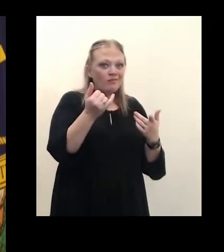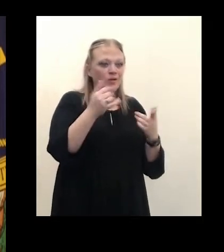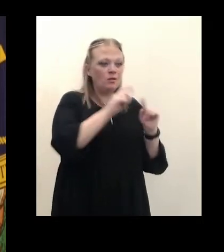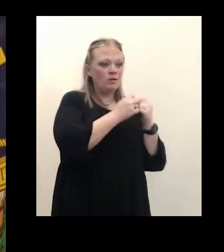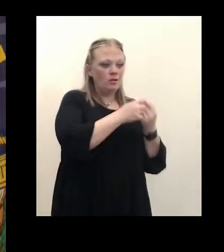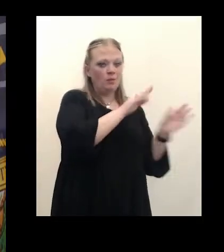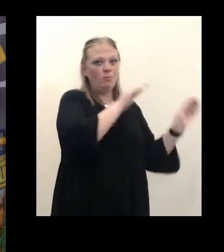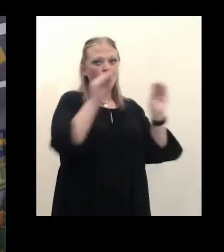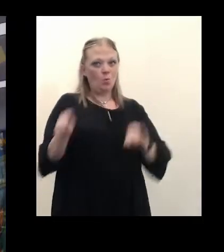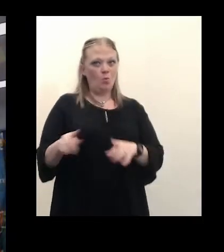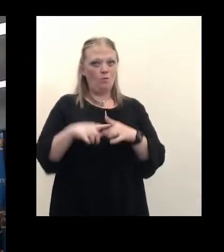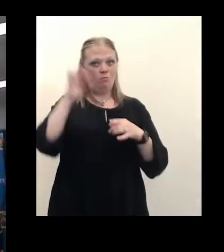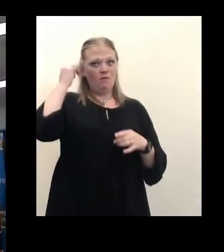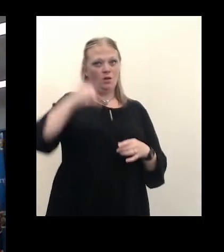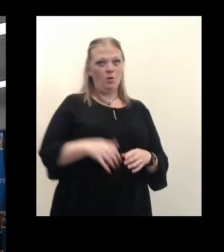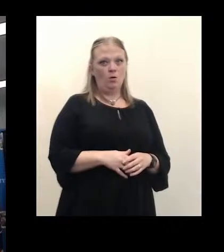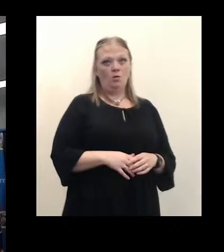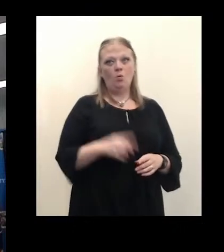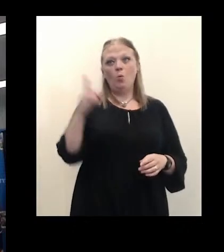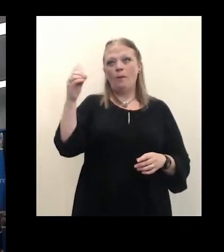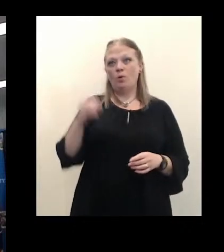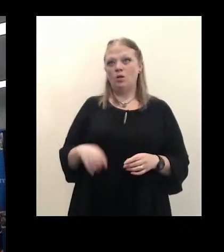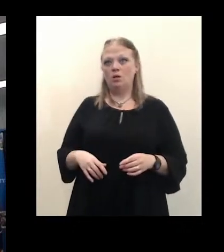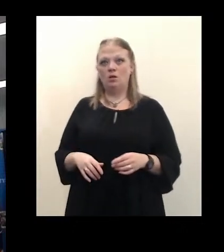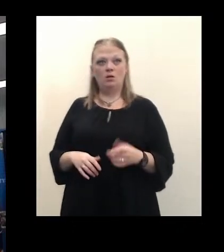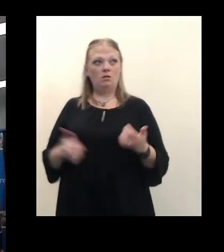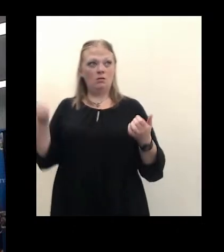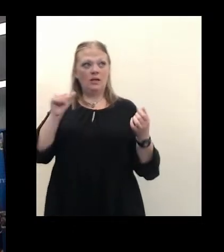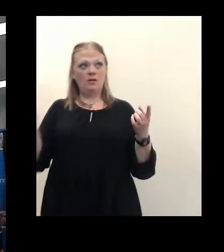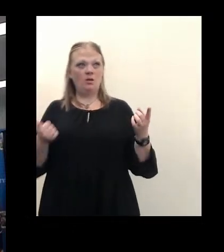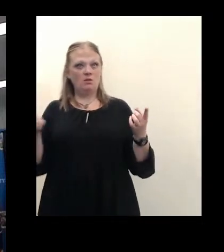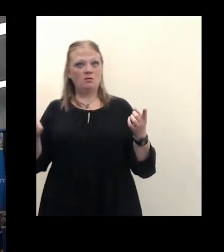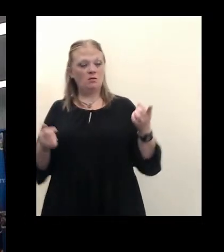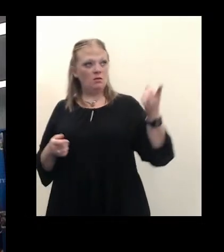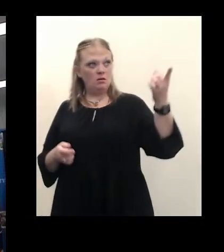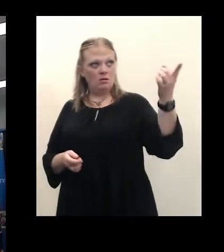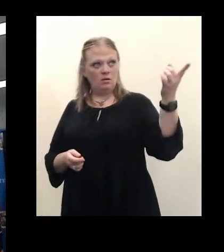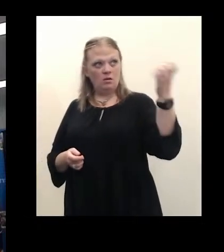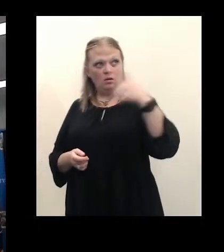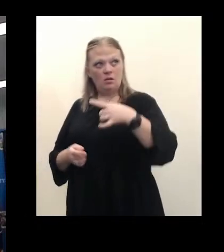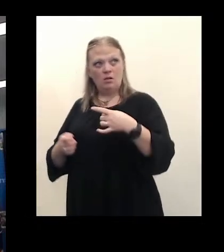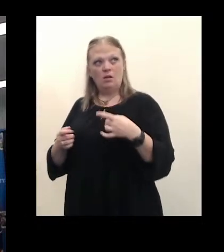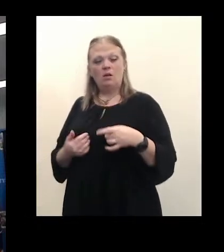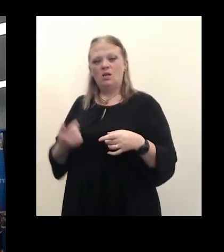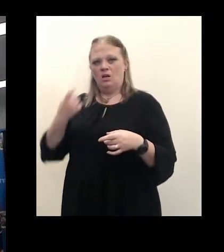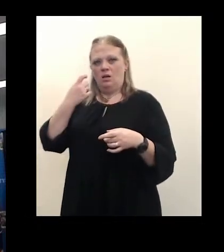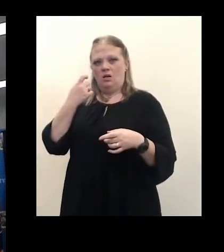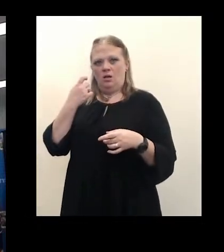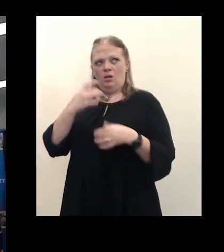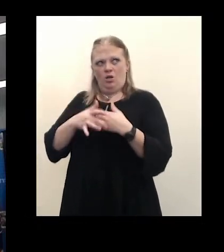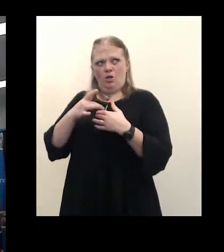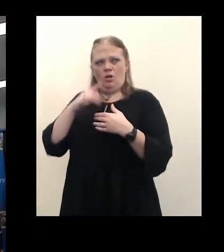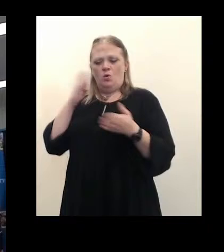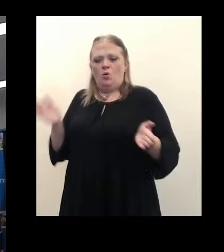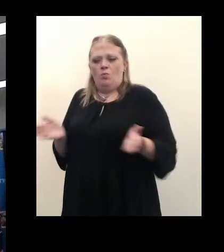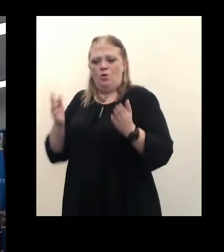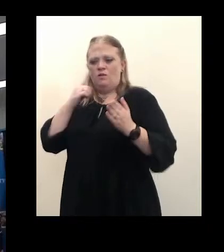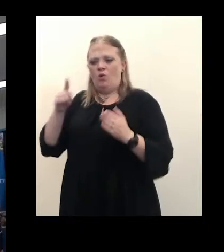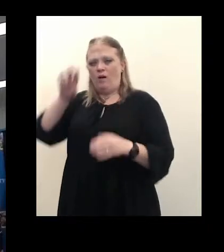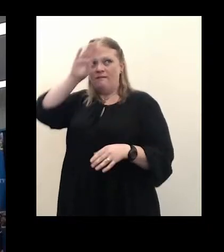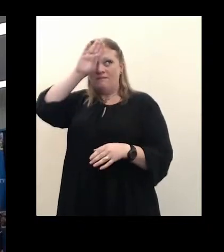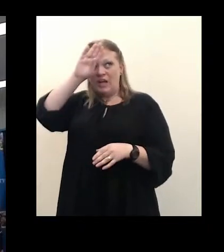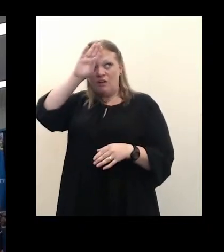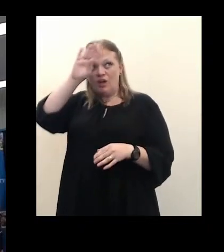You got one more? Anybody else? So one more hand. Yes. Early on, Mark, there was a push for firefighters,